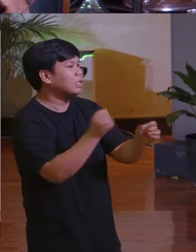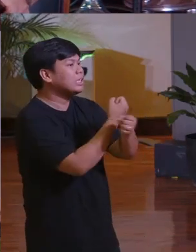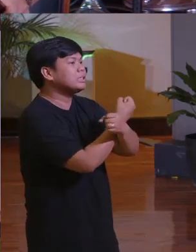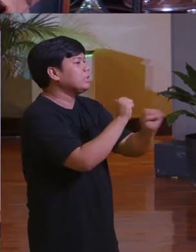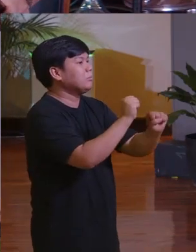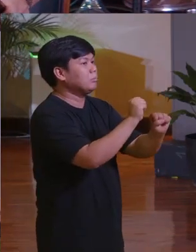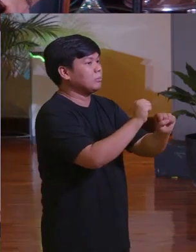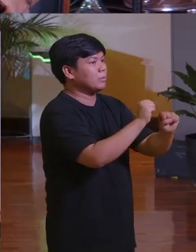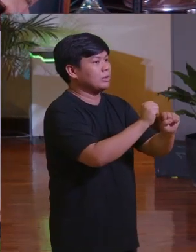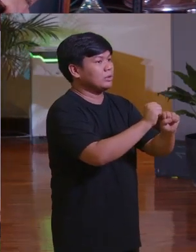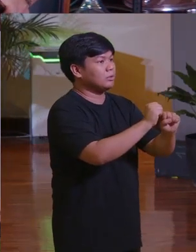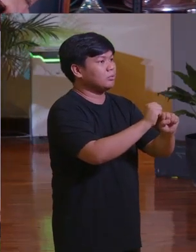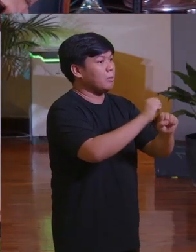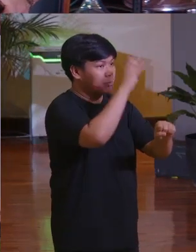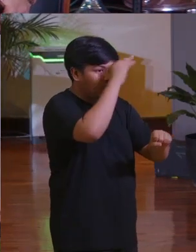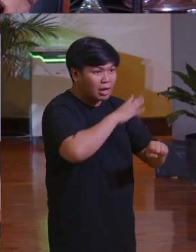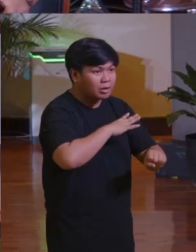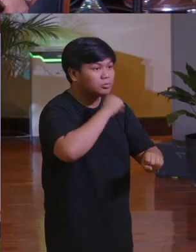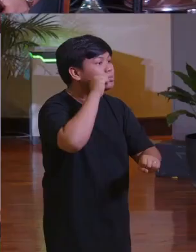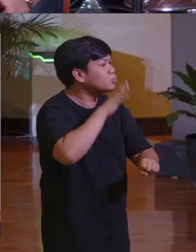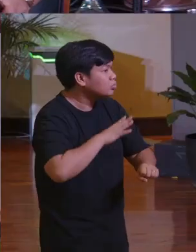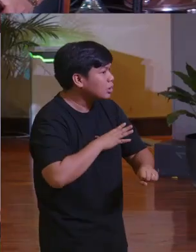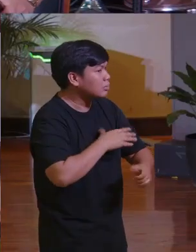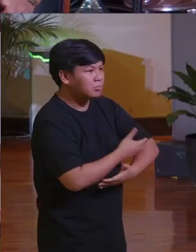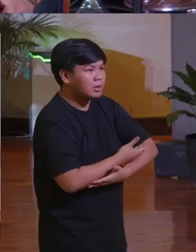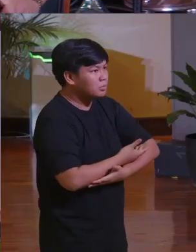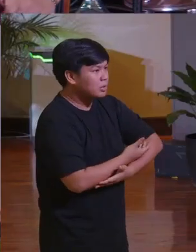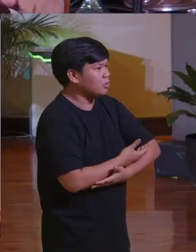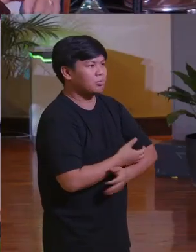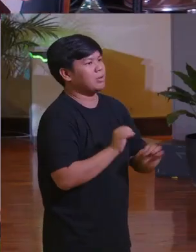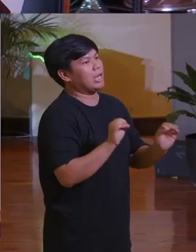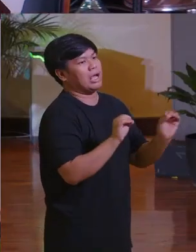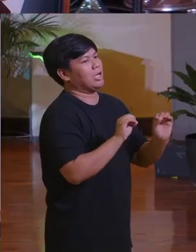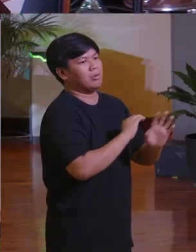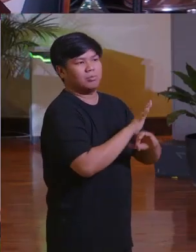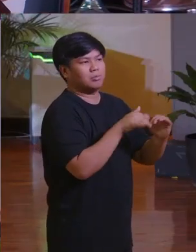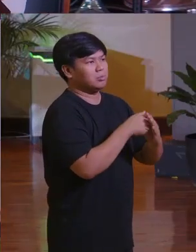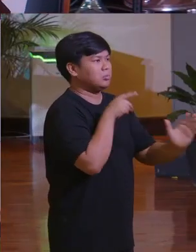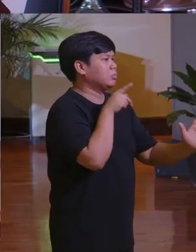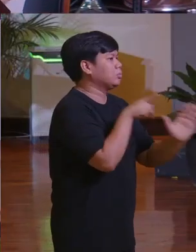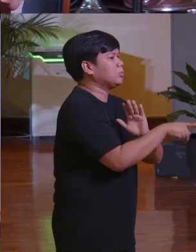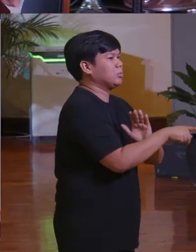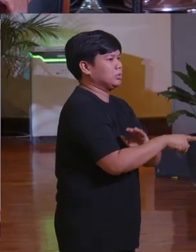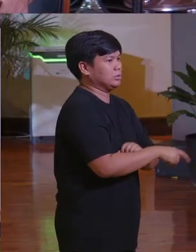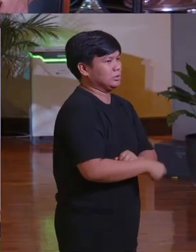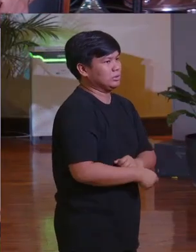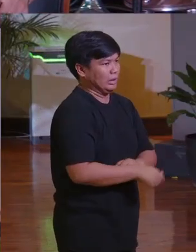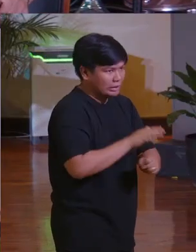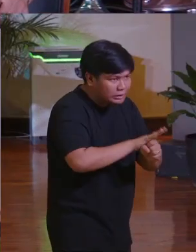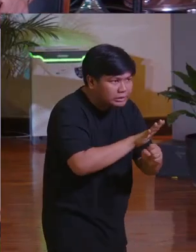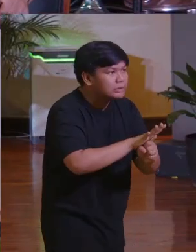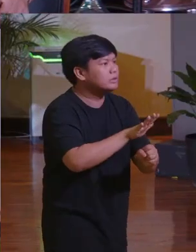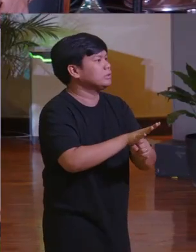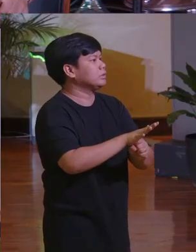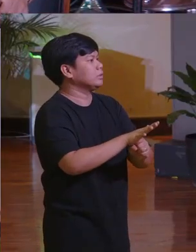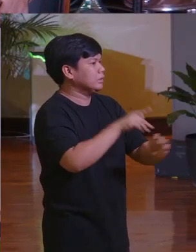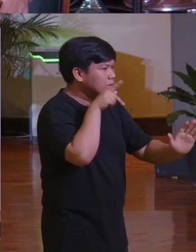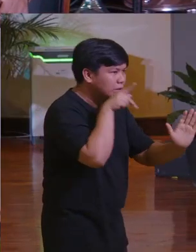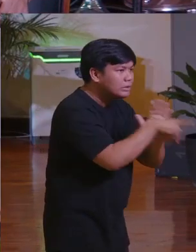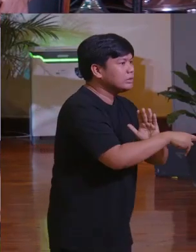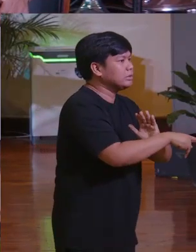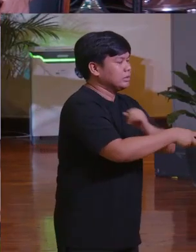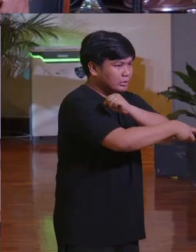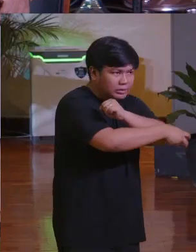away. Its mistress is stripped, she is carried off, her slave girls lamenting, moaning like doves,